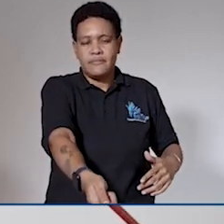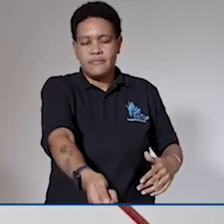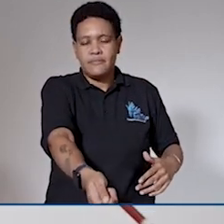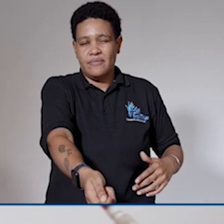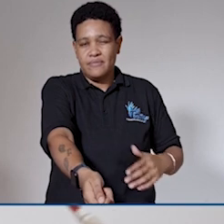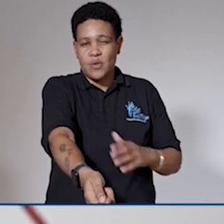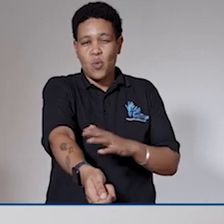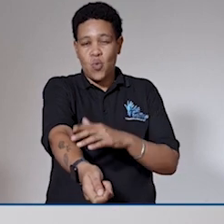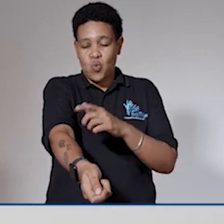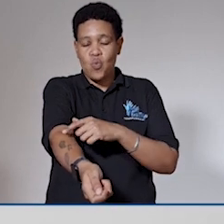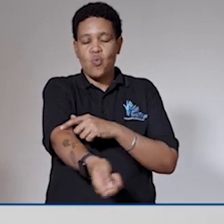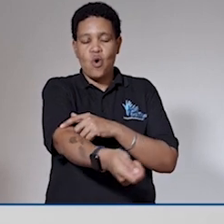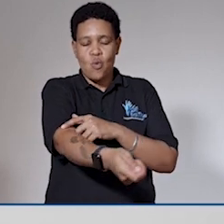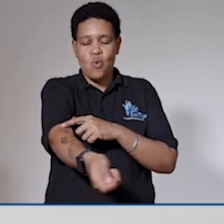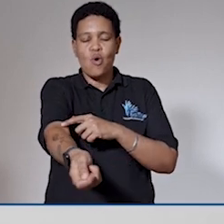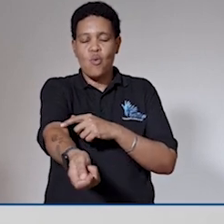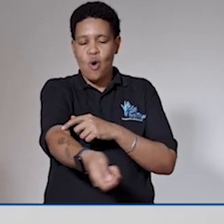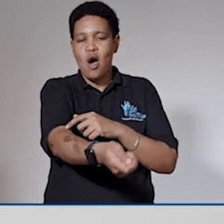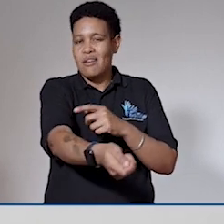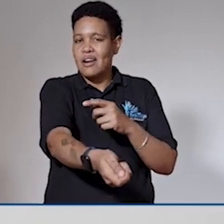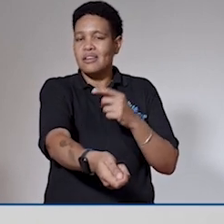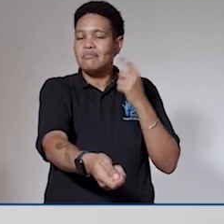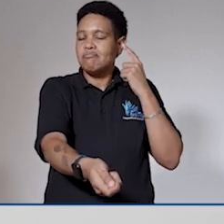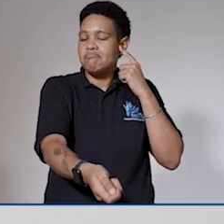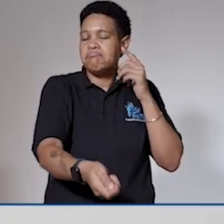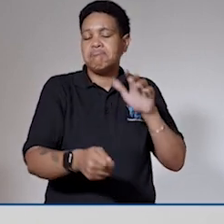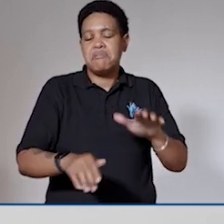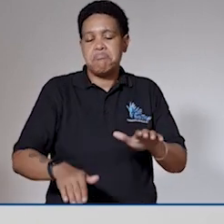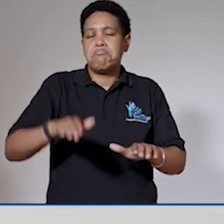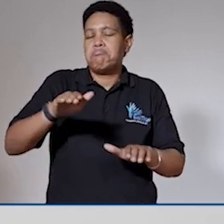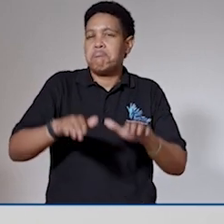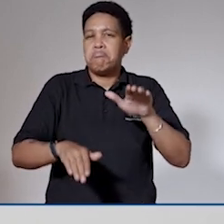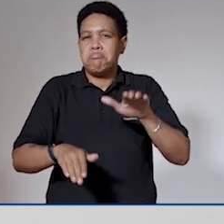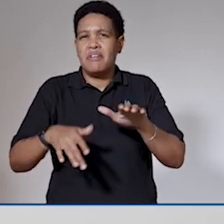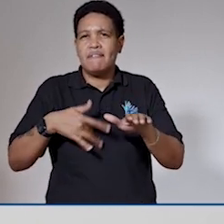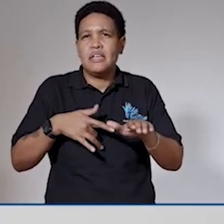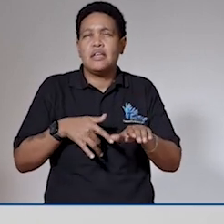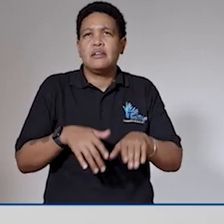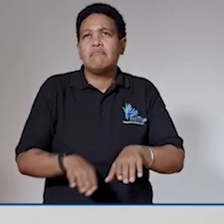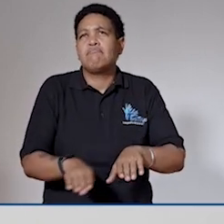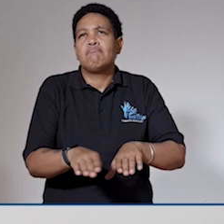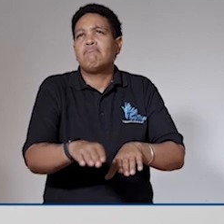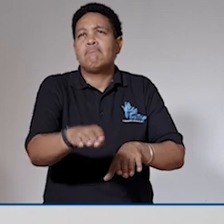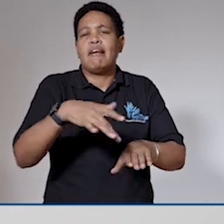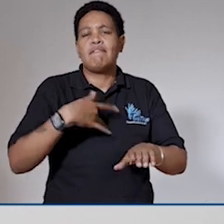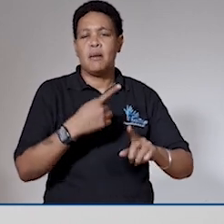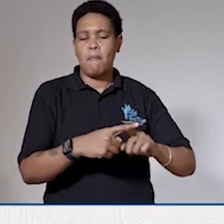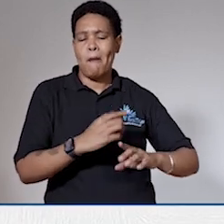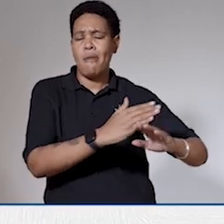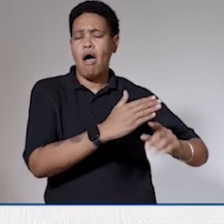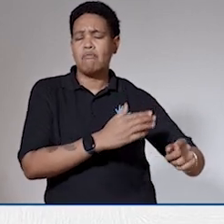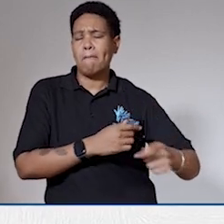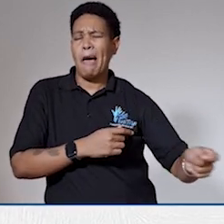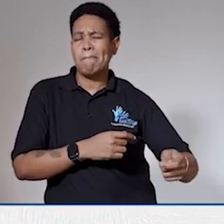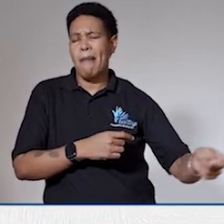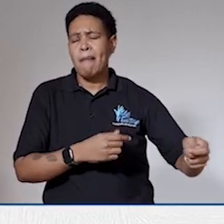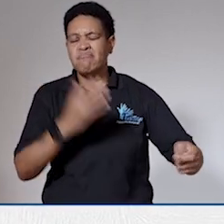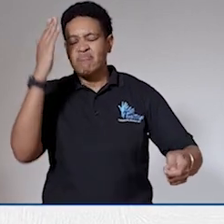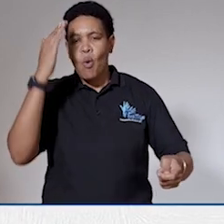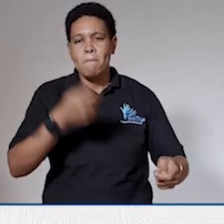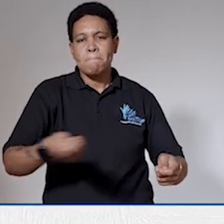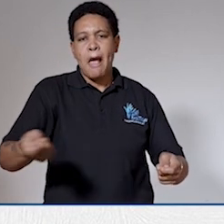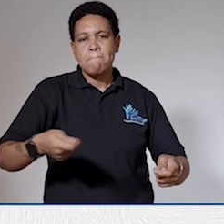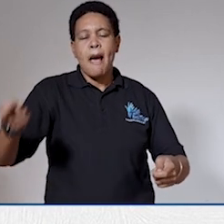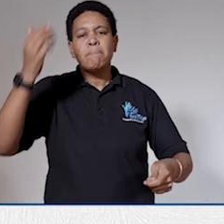while walking, it will pick up surfaces and obstacles that may be in the way. Where can